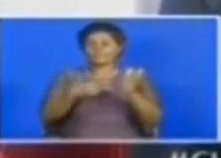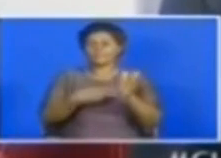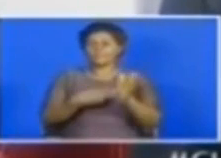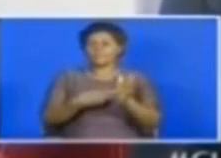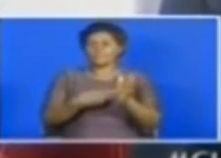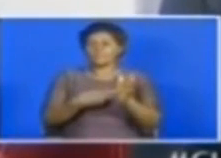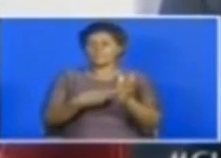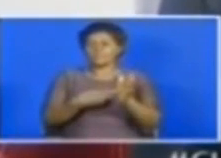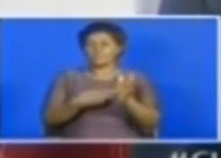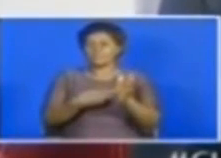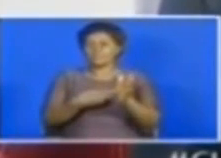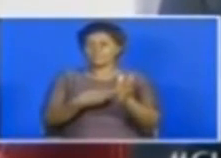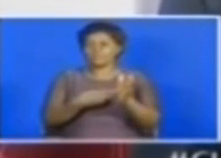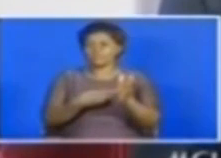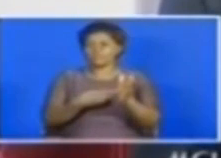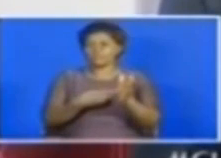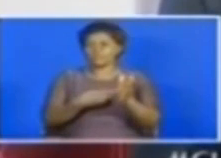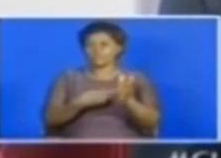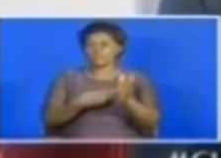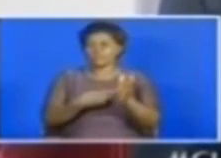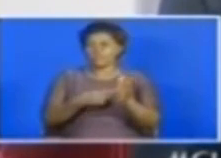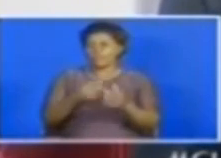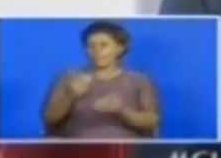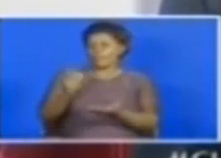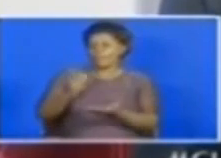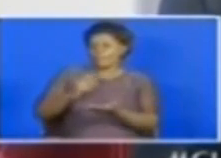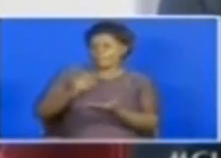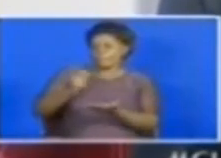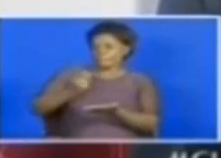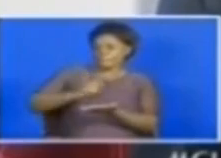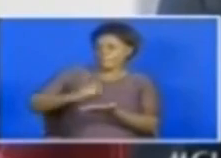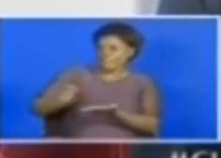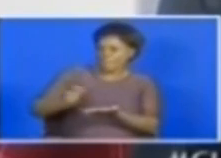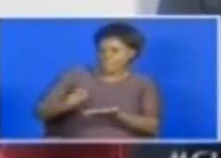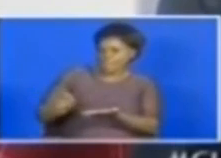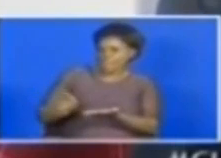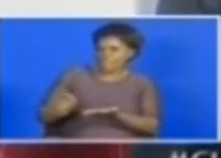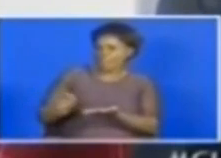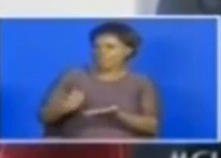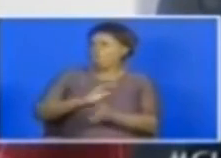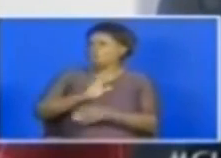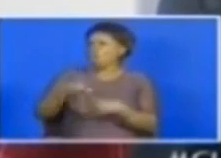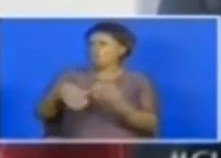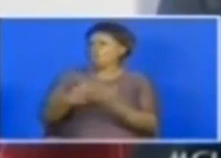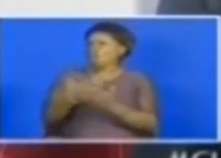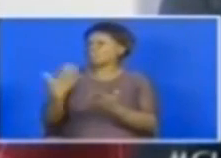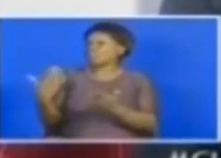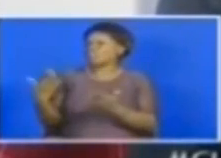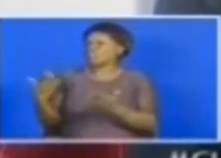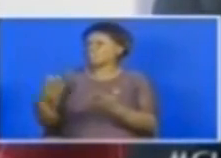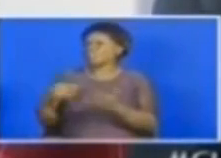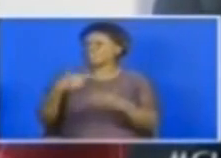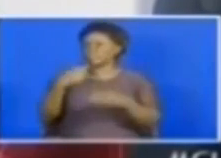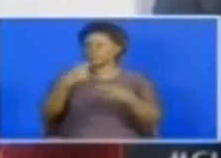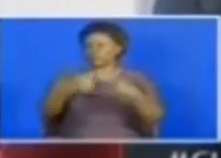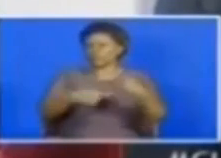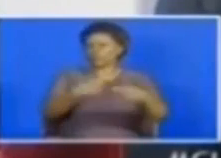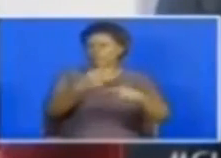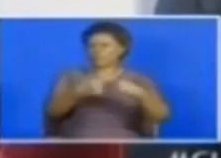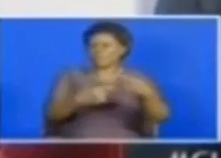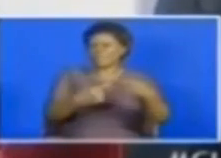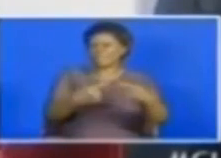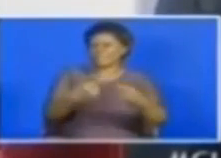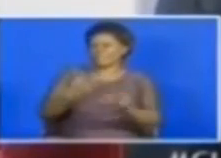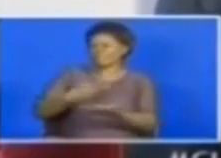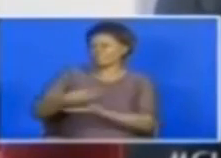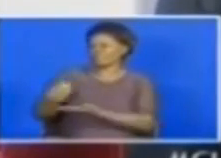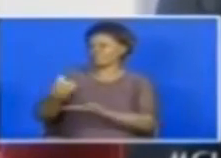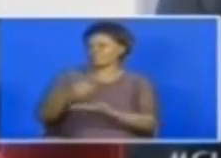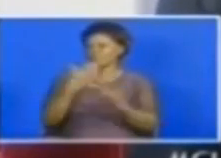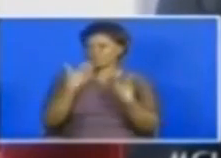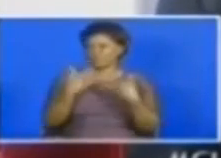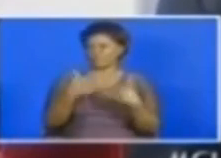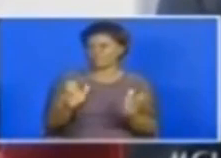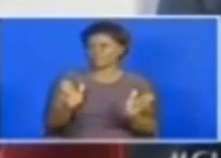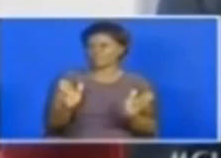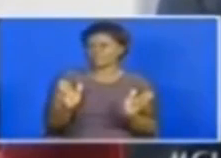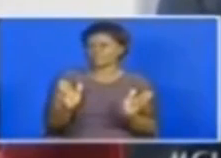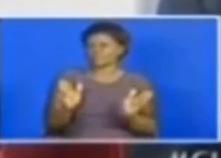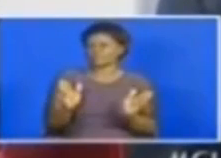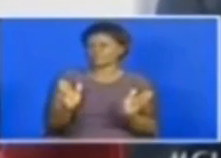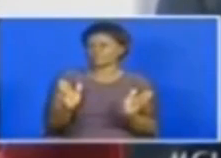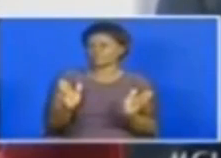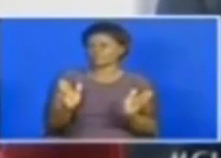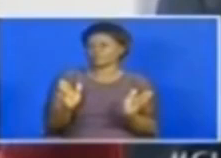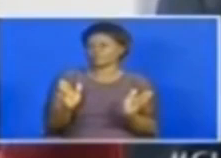flak jackets that we have bought, the pens that we have bought for the entire process, or the kits that we have bought for the